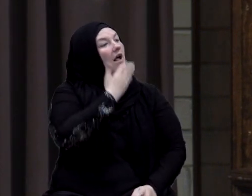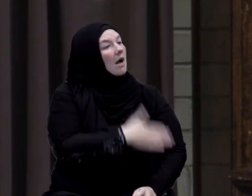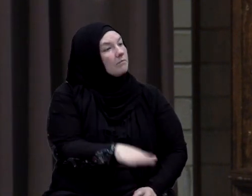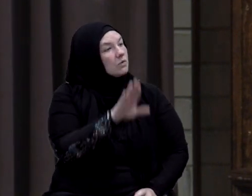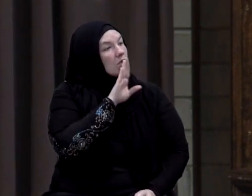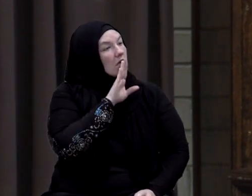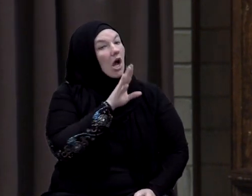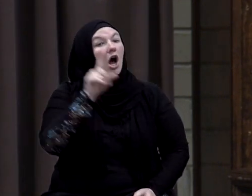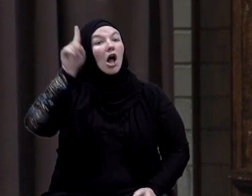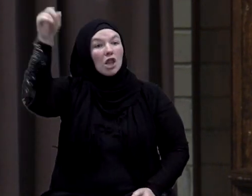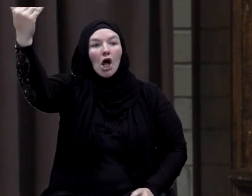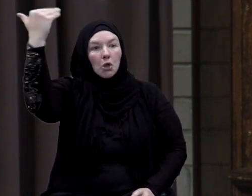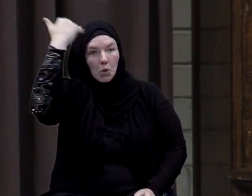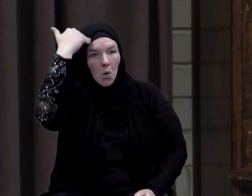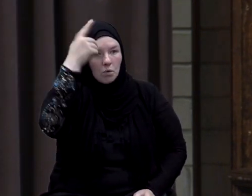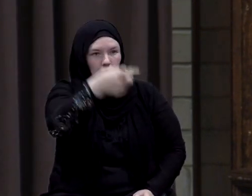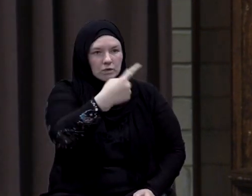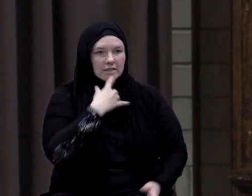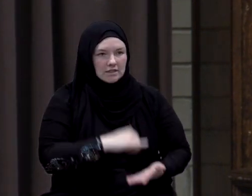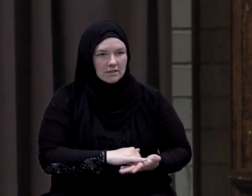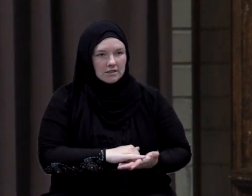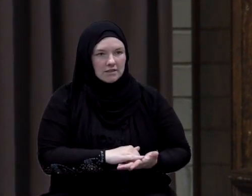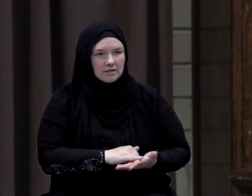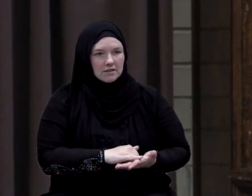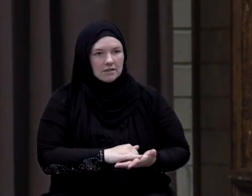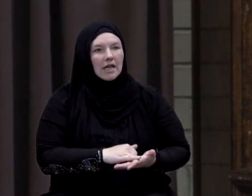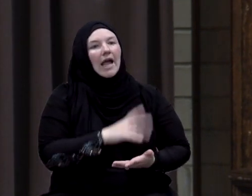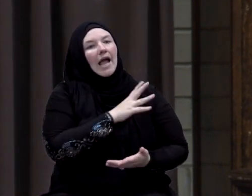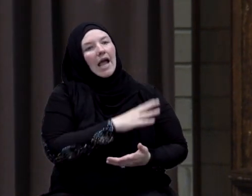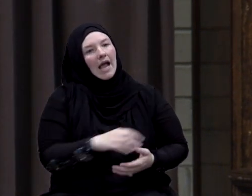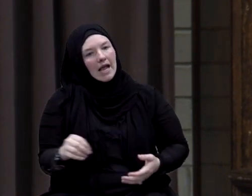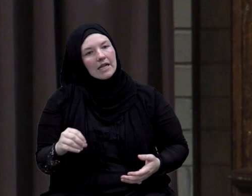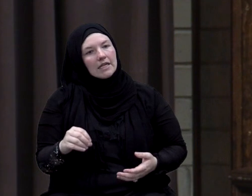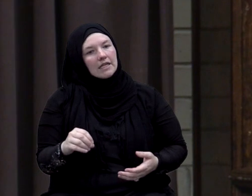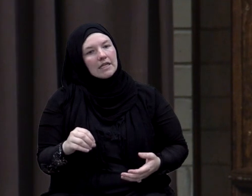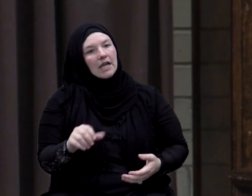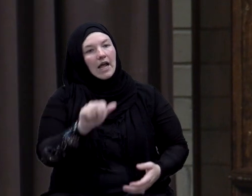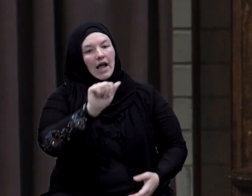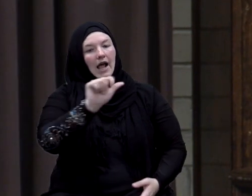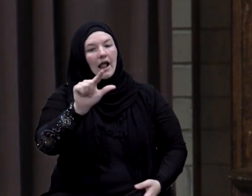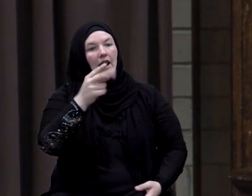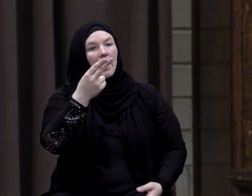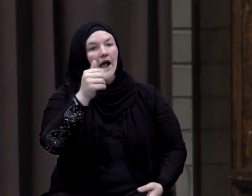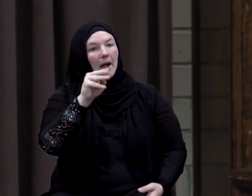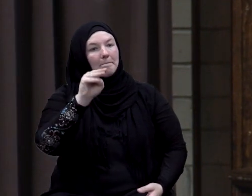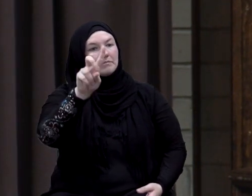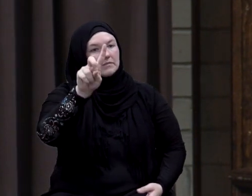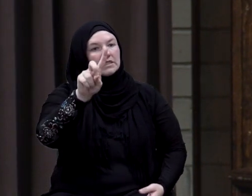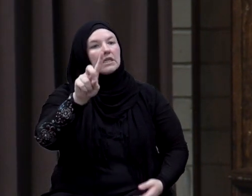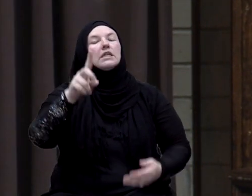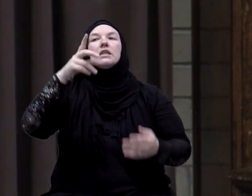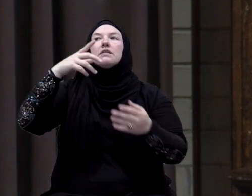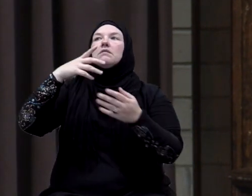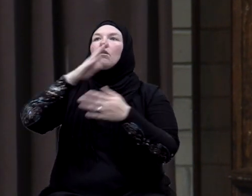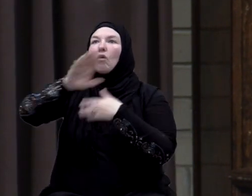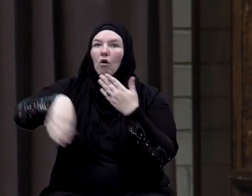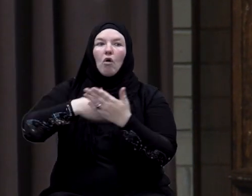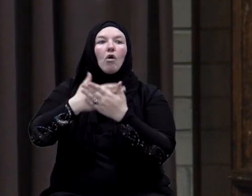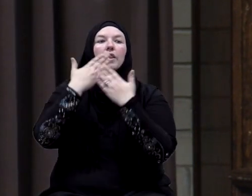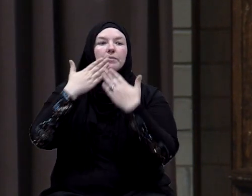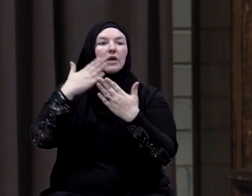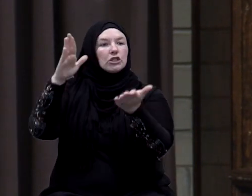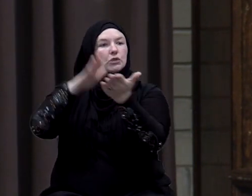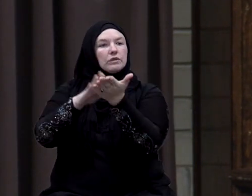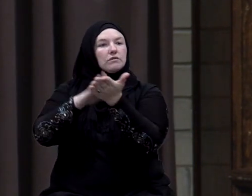Allah acknowledges your praise of Him, that all the hamd is due to Allah subhanahu wa ta'ala. When you